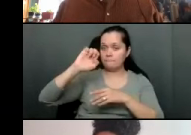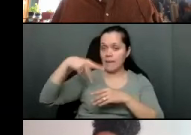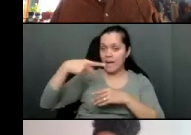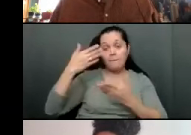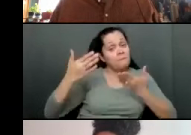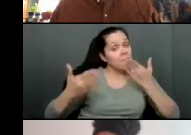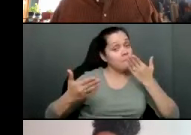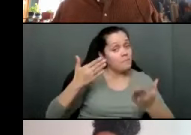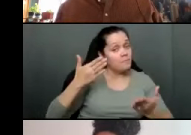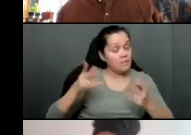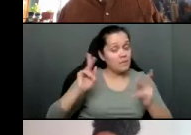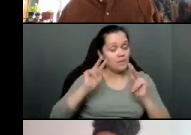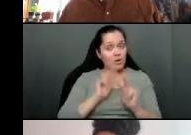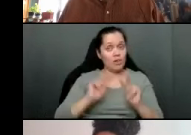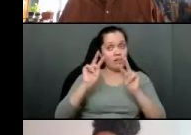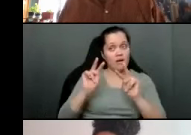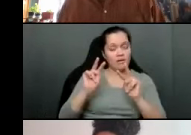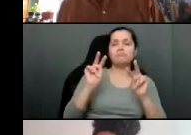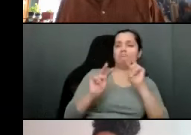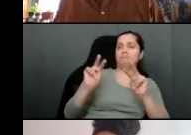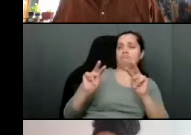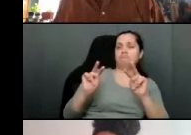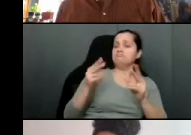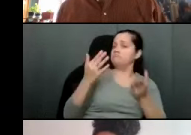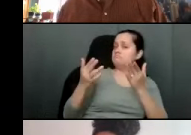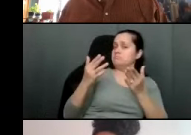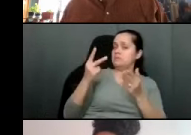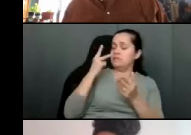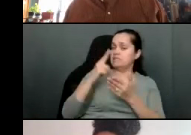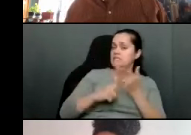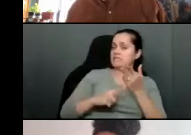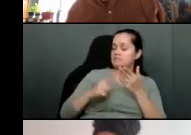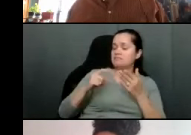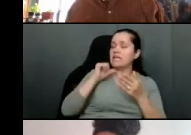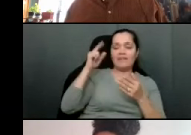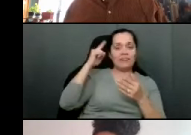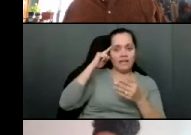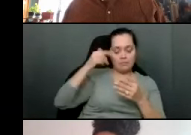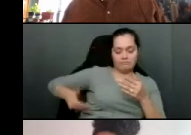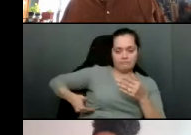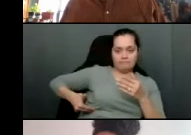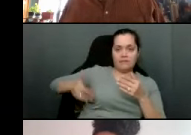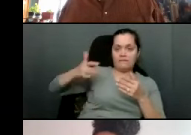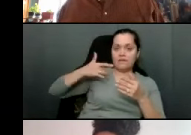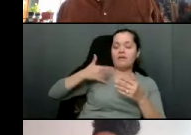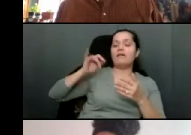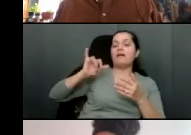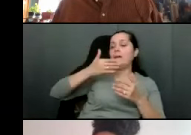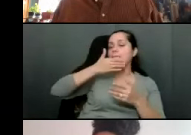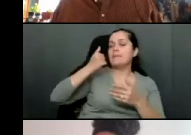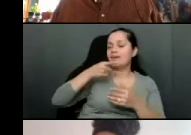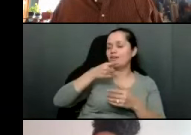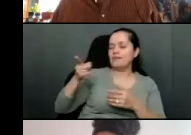maybe people looking at those maps, maybe even subconsciously, feel it, well, these are